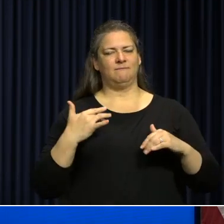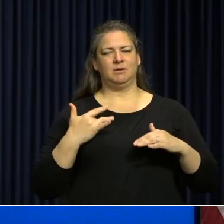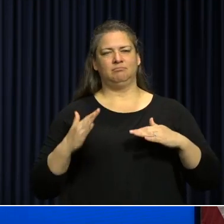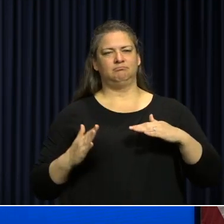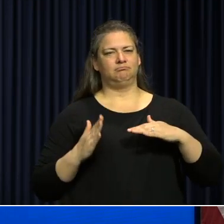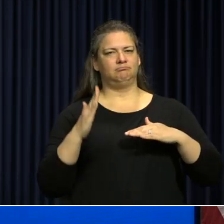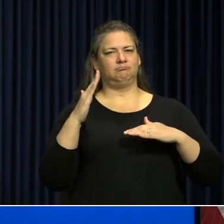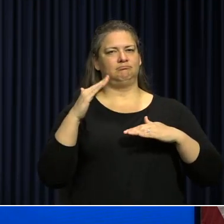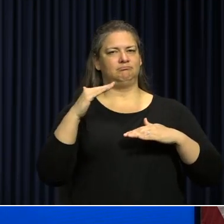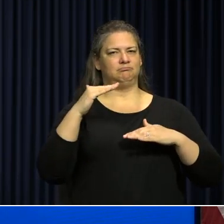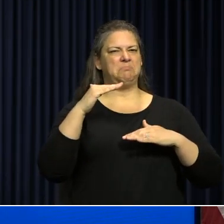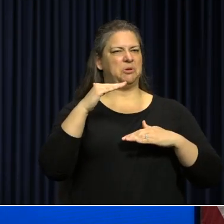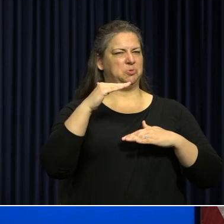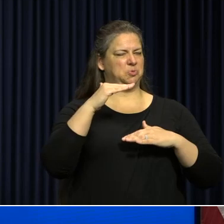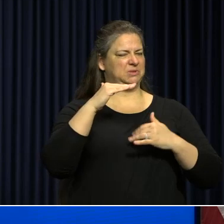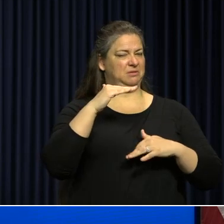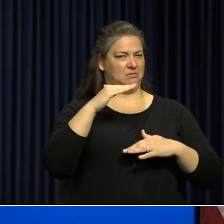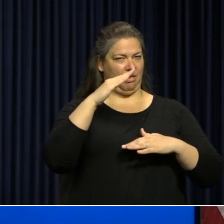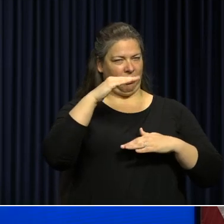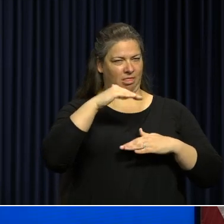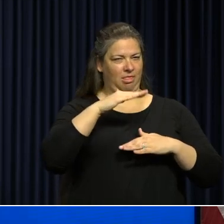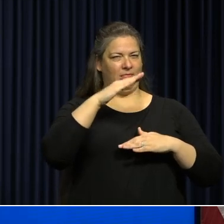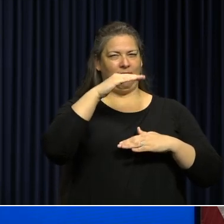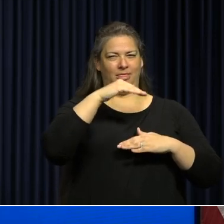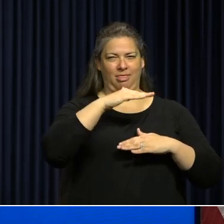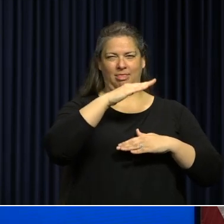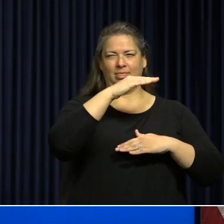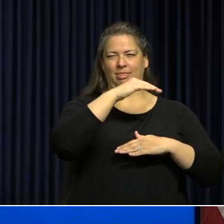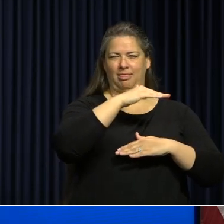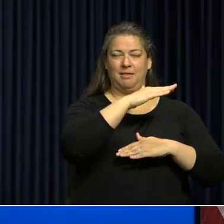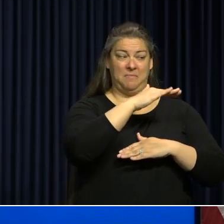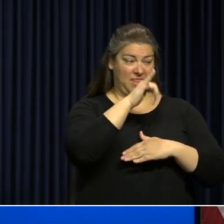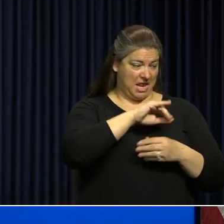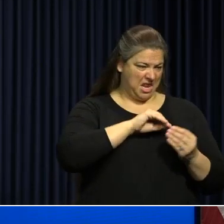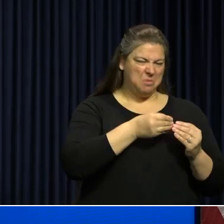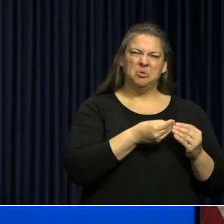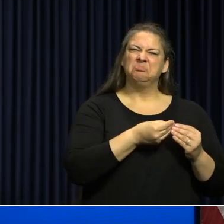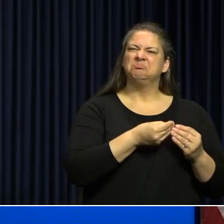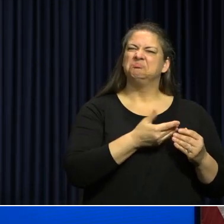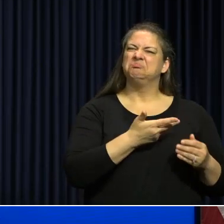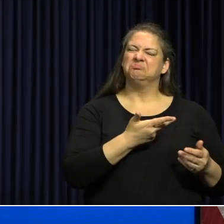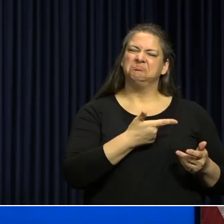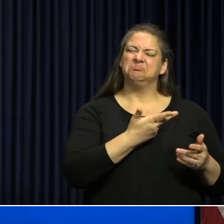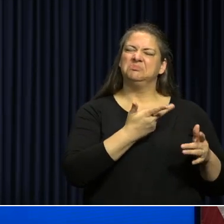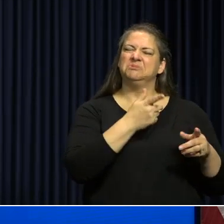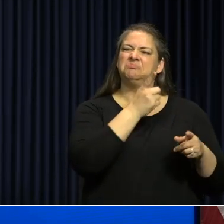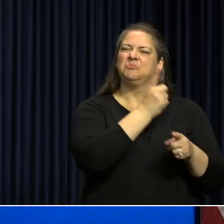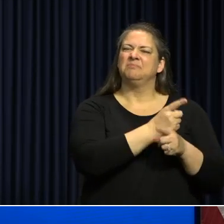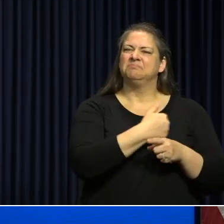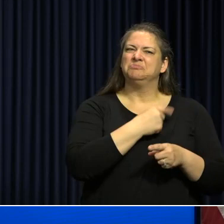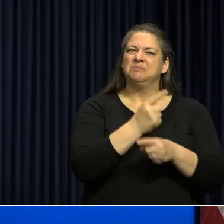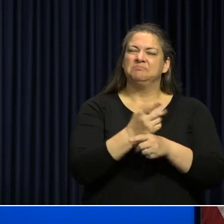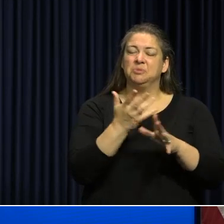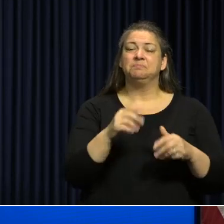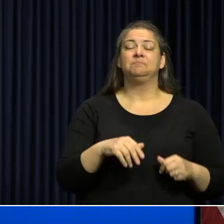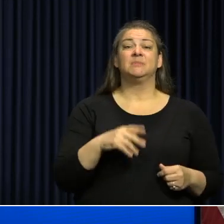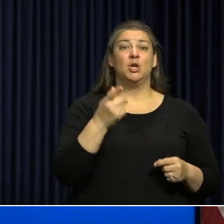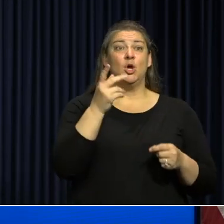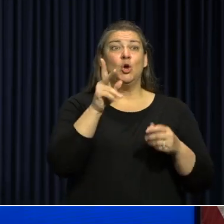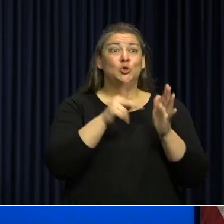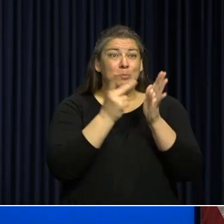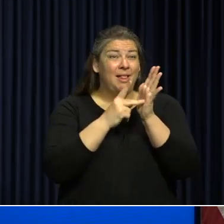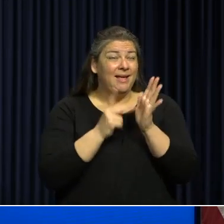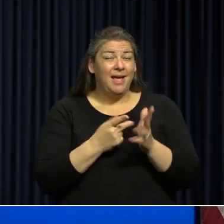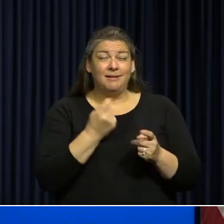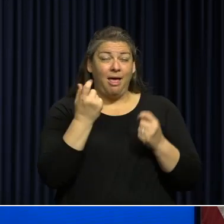number conforms with that conclusion. When we remove duplicates and otherwise audit